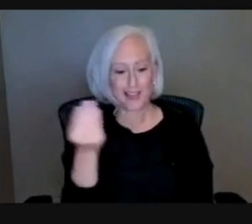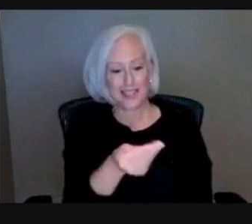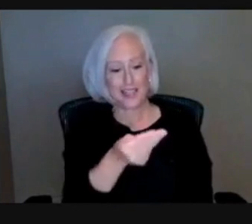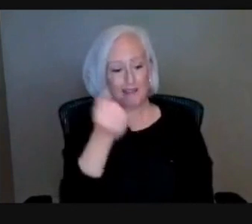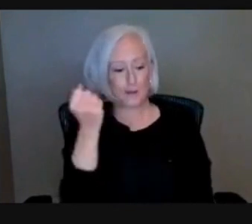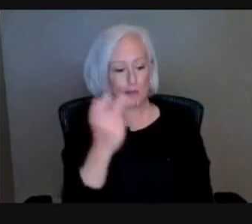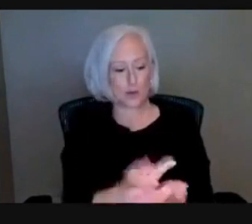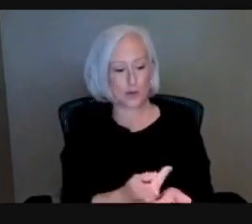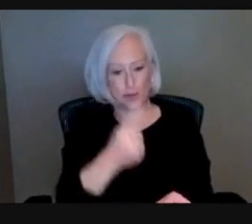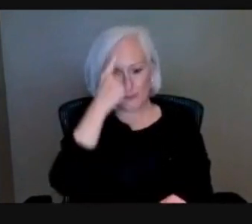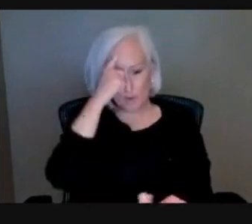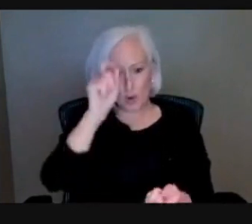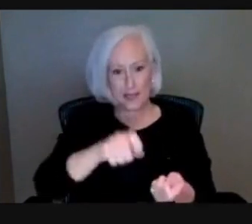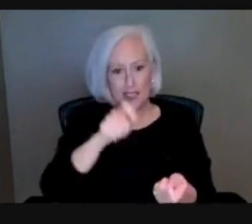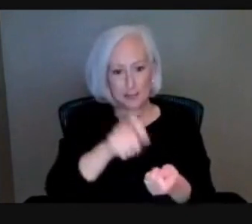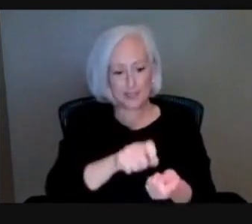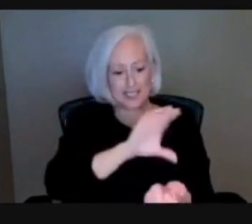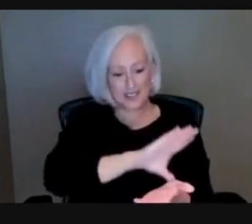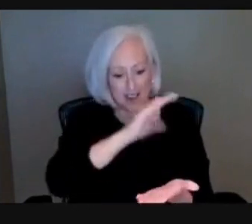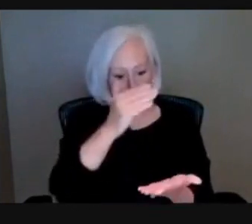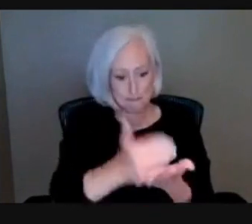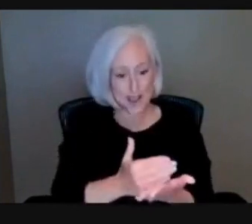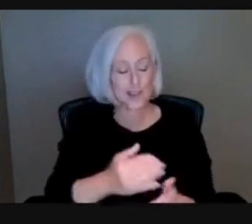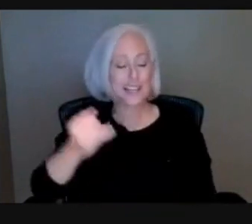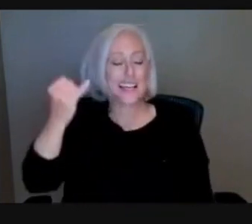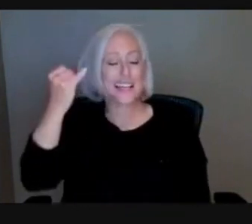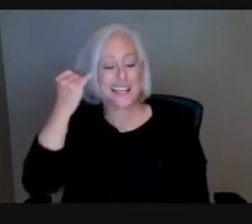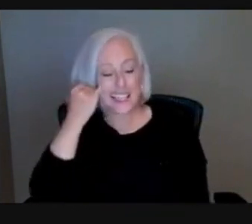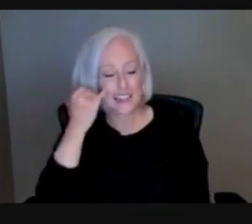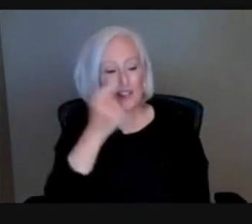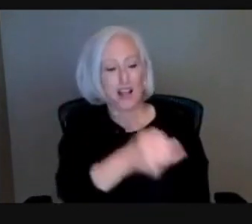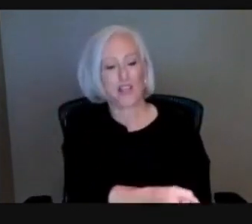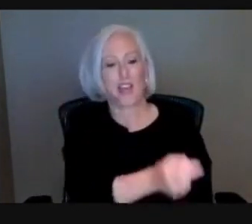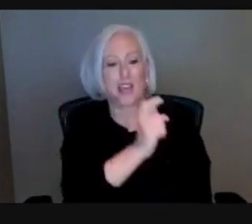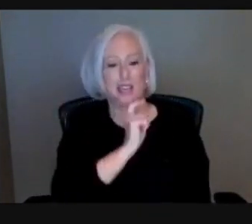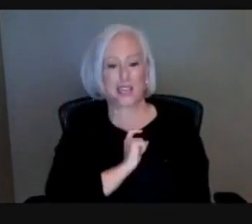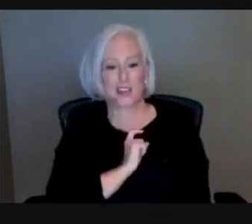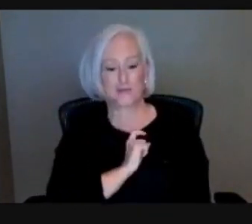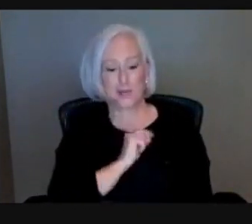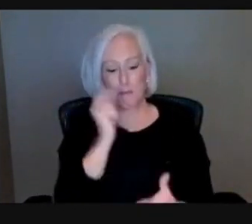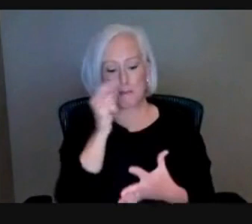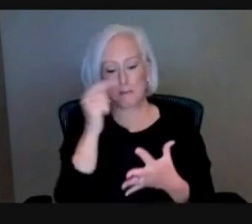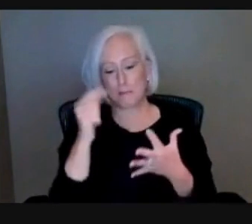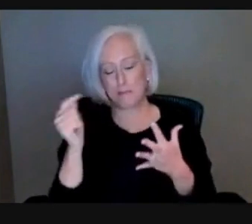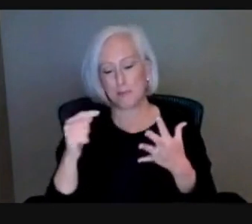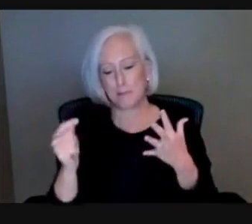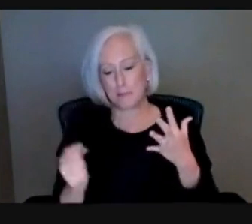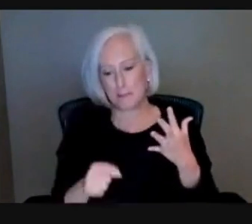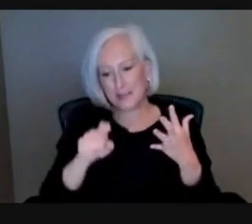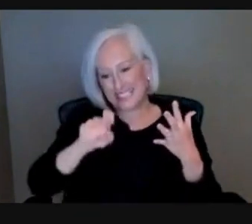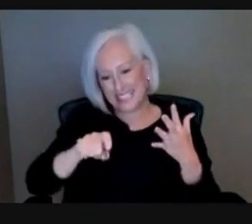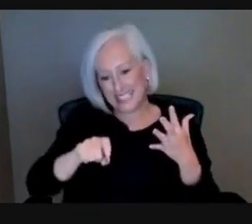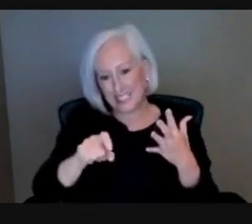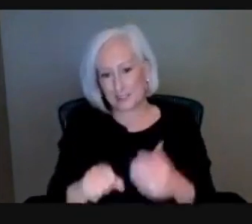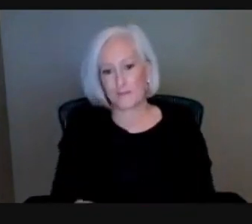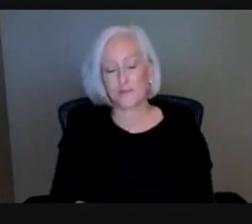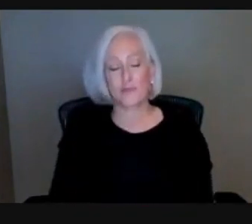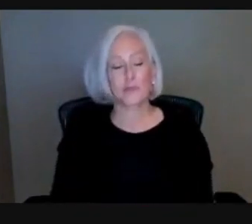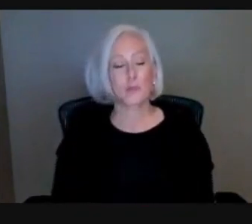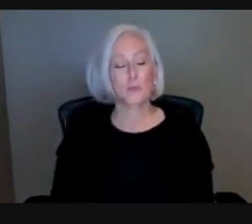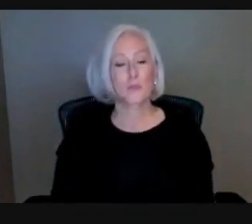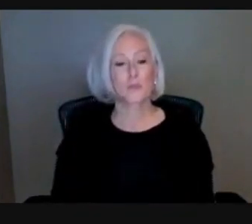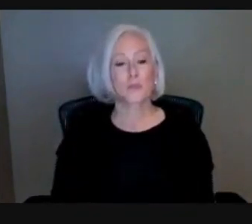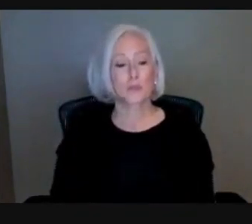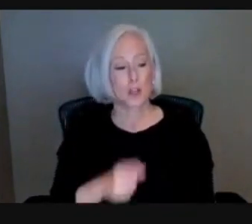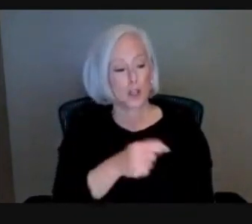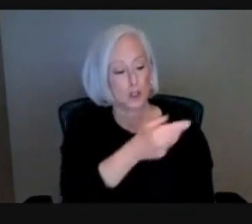approved on the condition that they submit to me A, B, and C. Once that happens and you submit